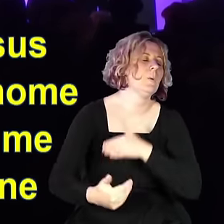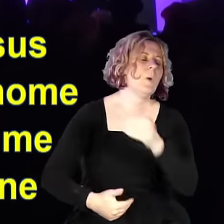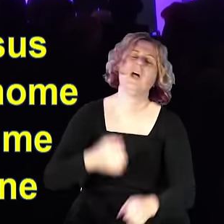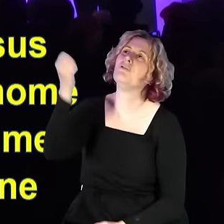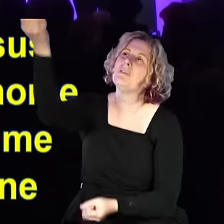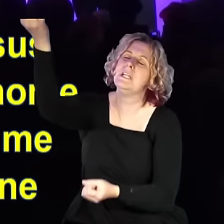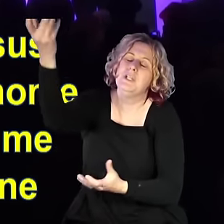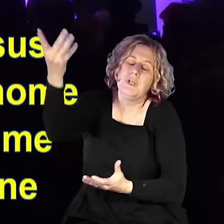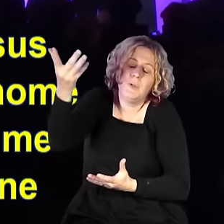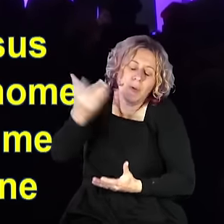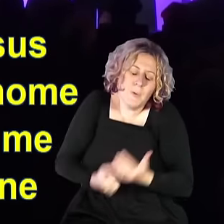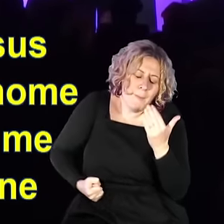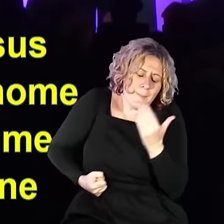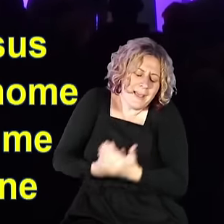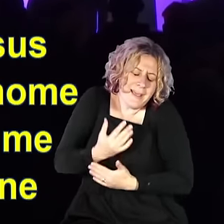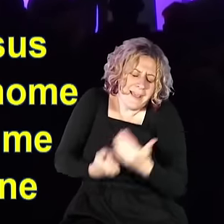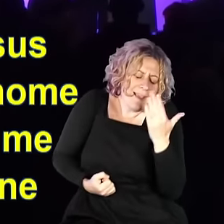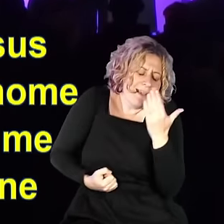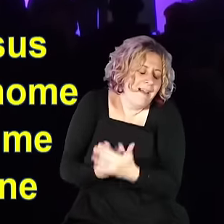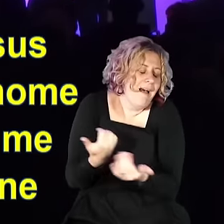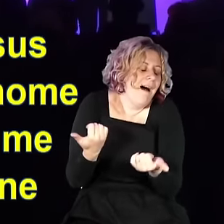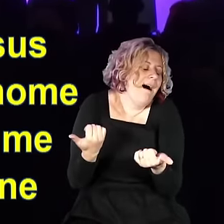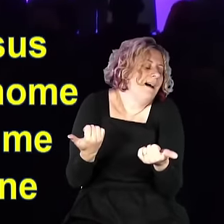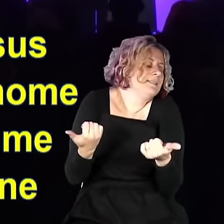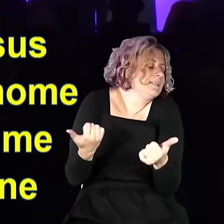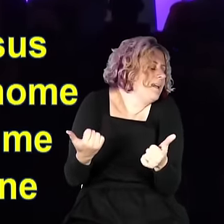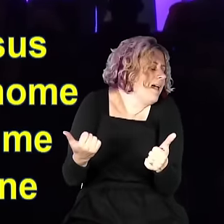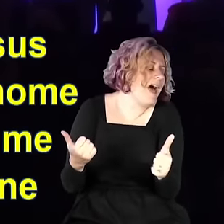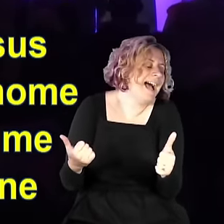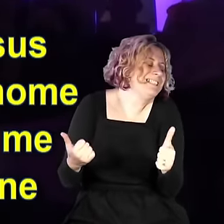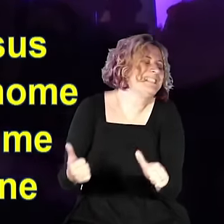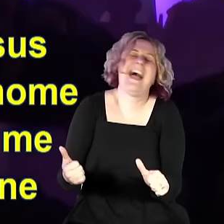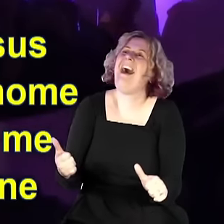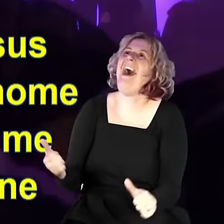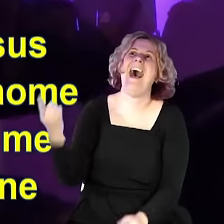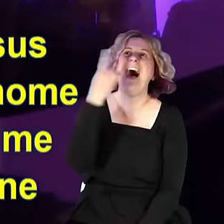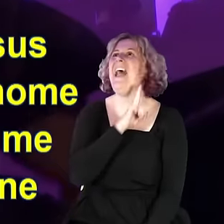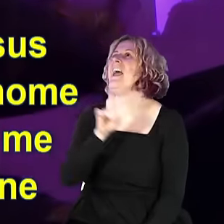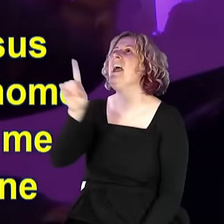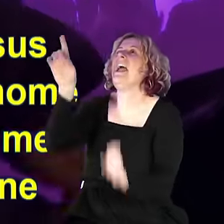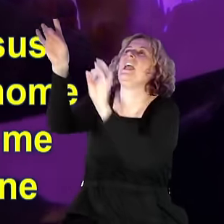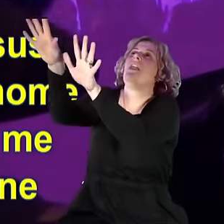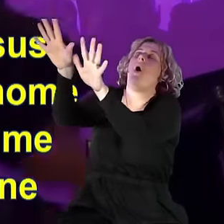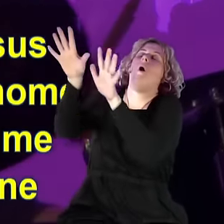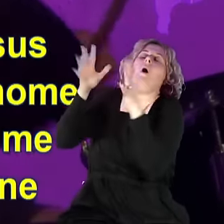he will renew me until I